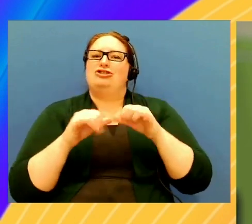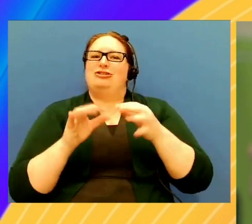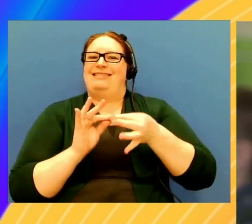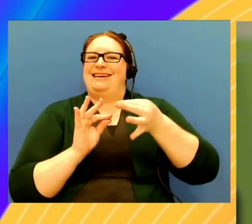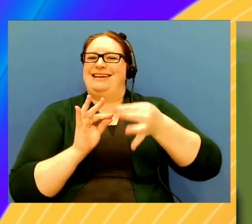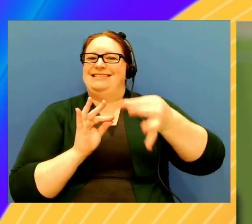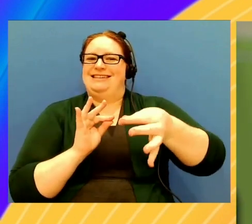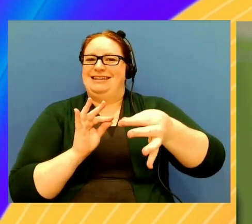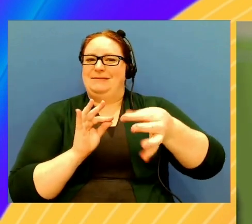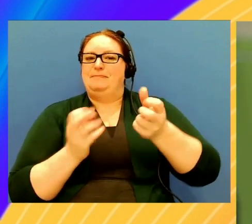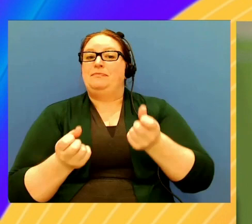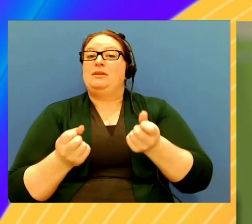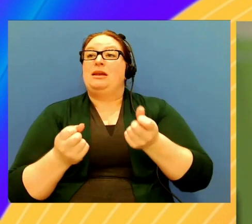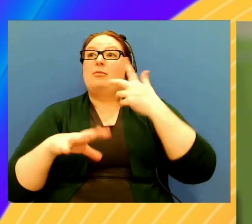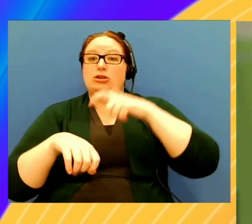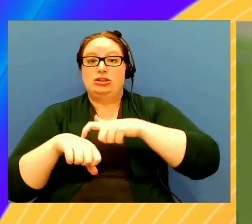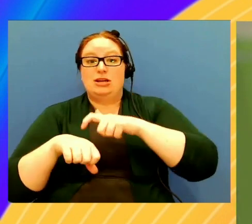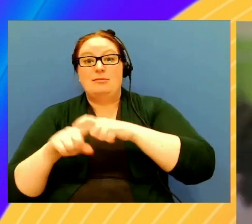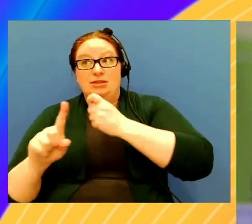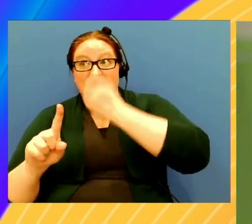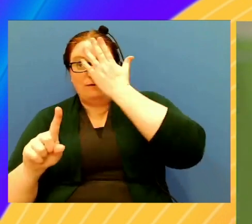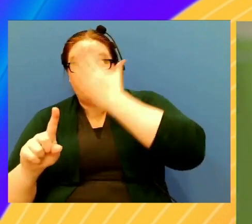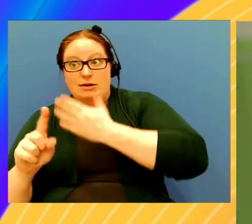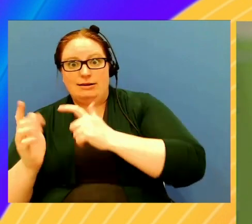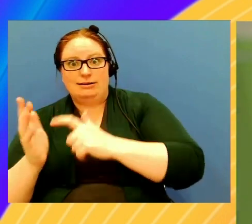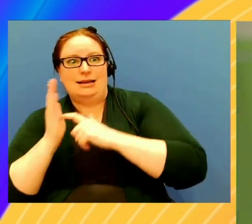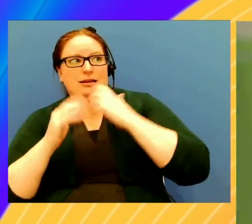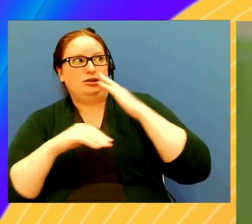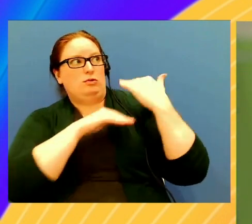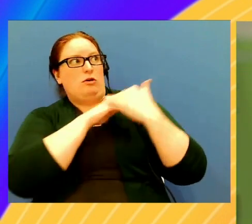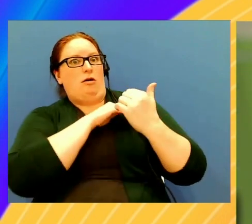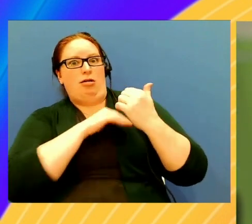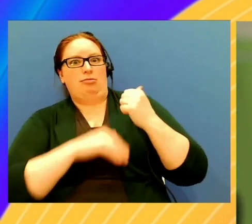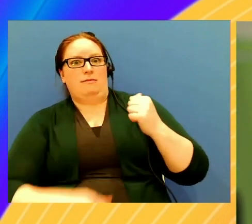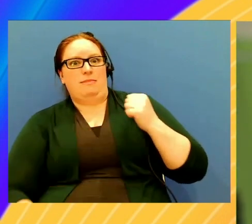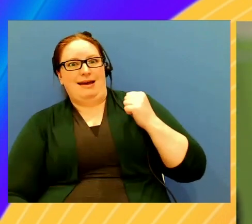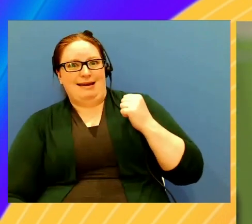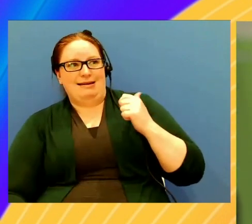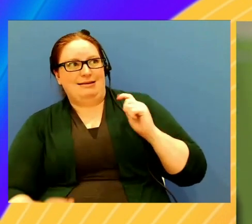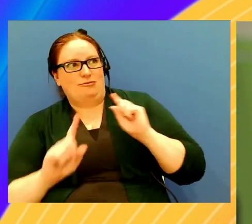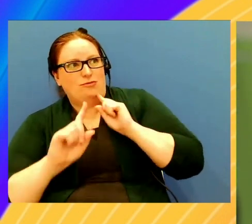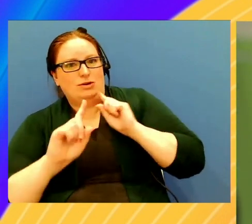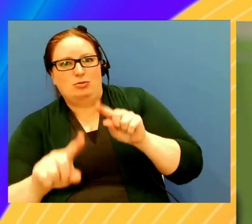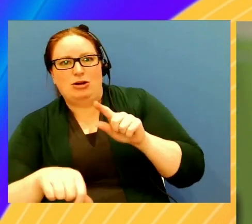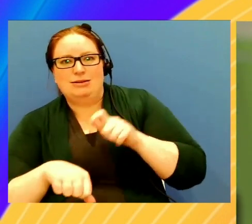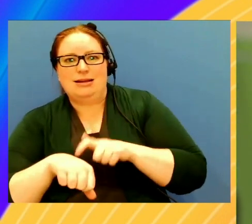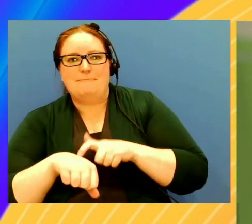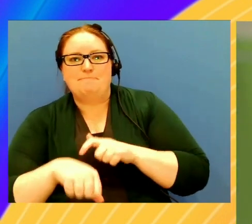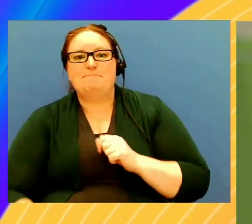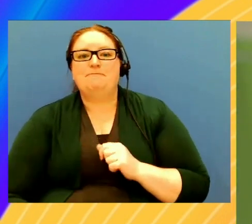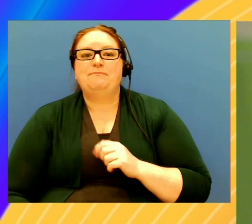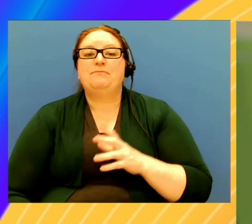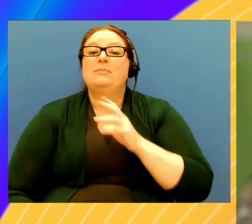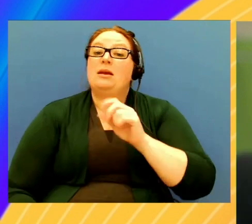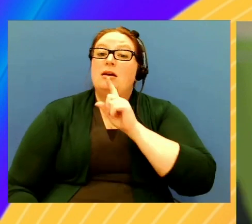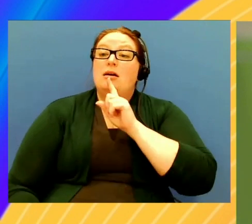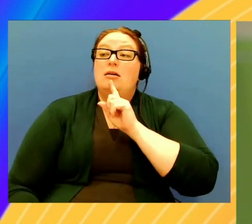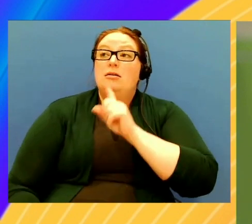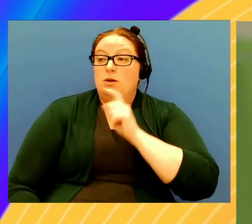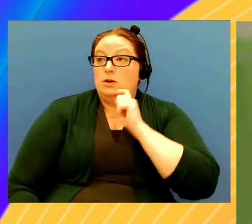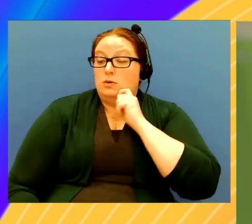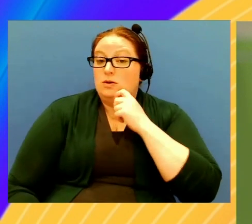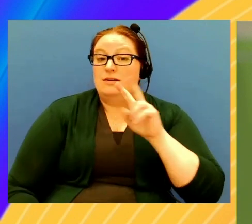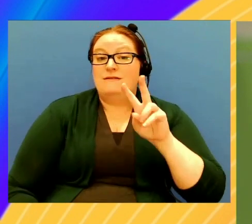is the front end taking to call the back end and getting the response back from the back end, right? And really quick, let me just say, Vikram mentioned this is